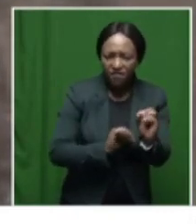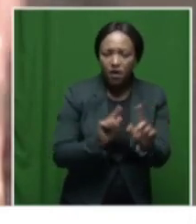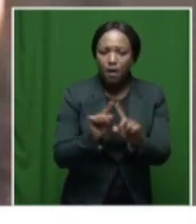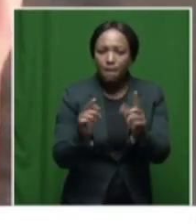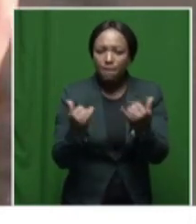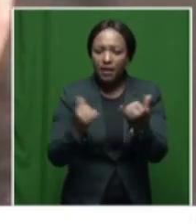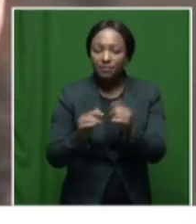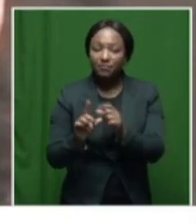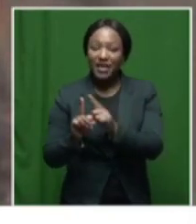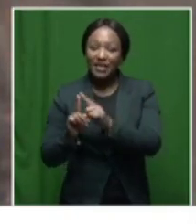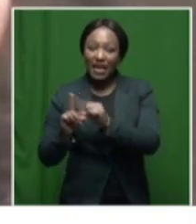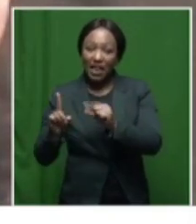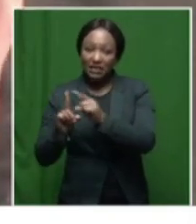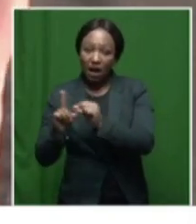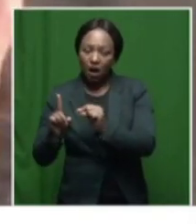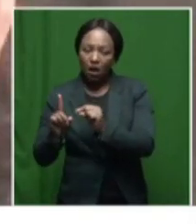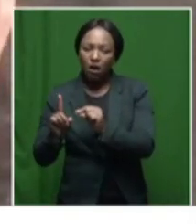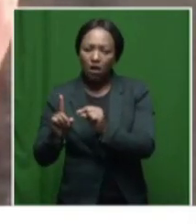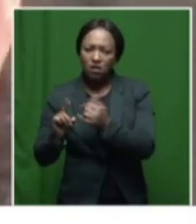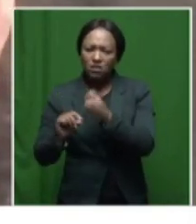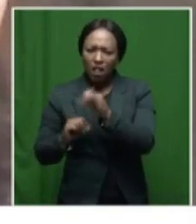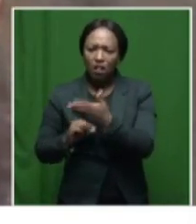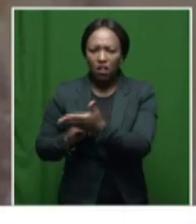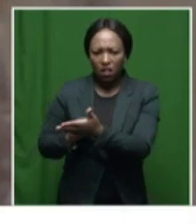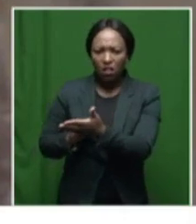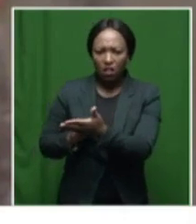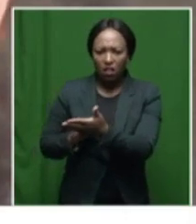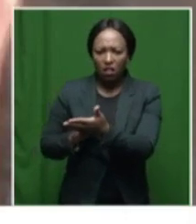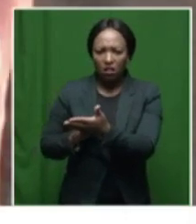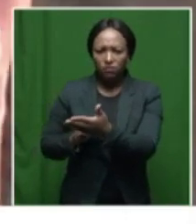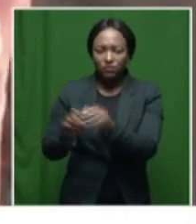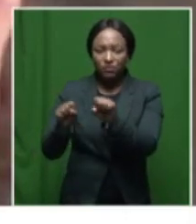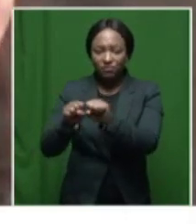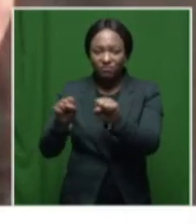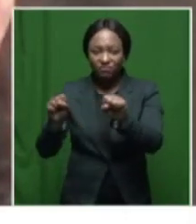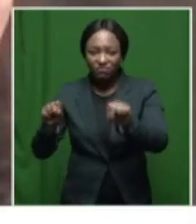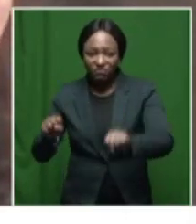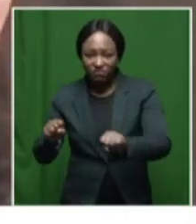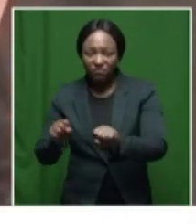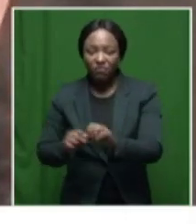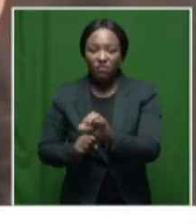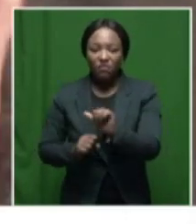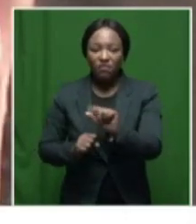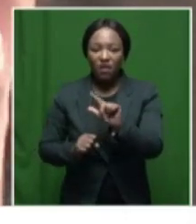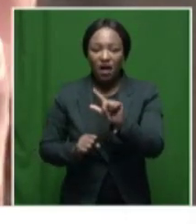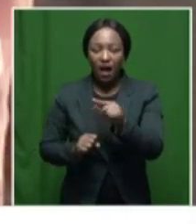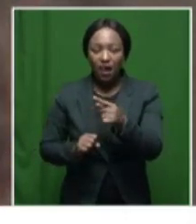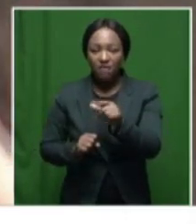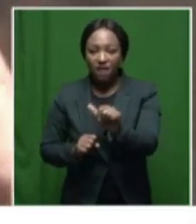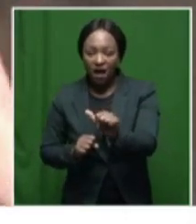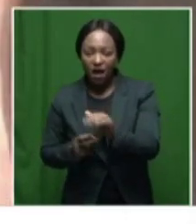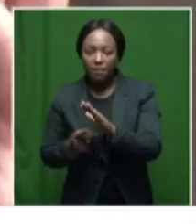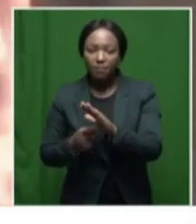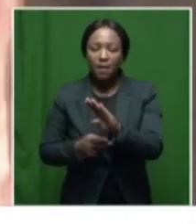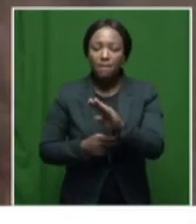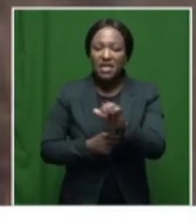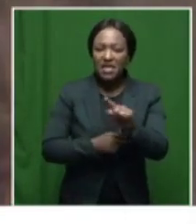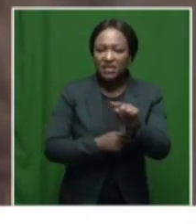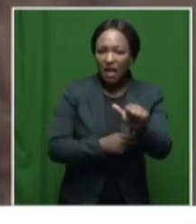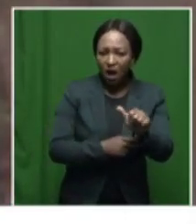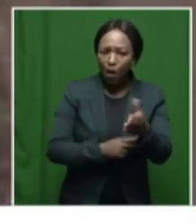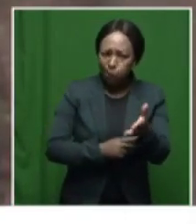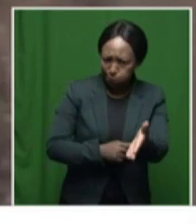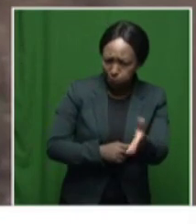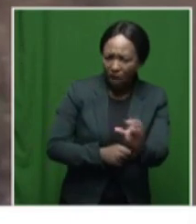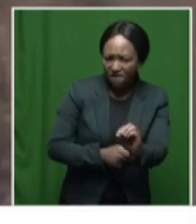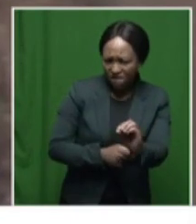still remains in our system. The Alpha, the Beta, and now the Omicron, they're all there.